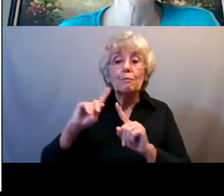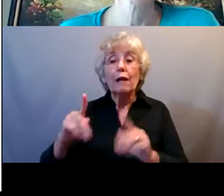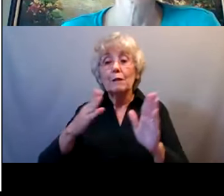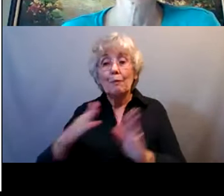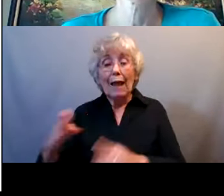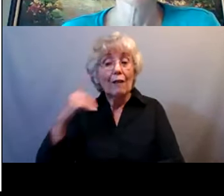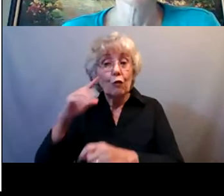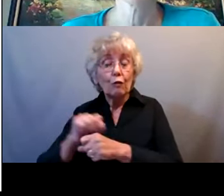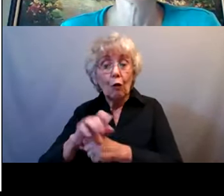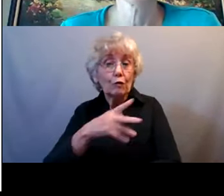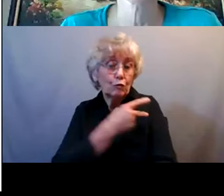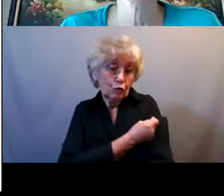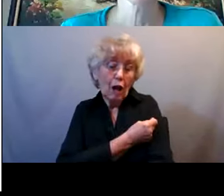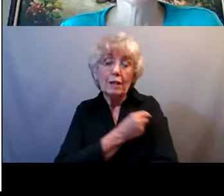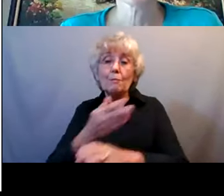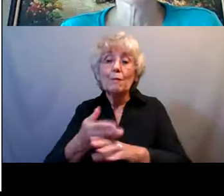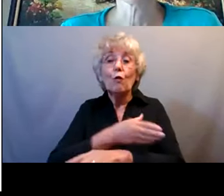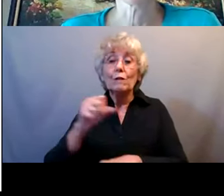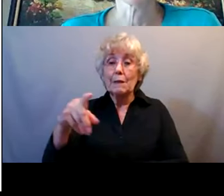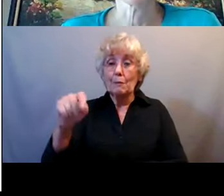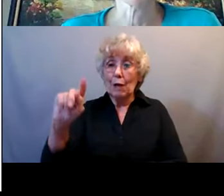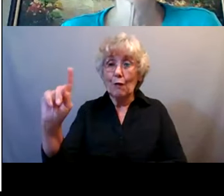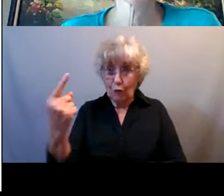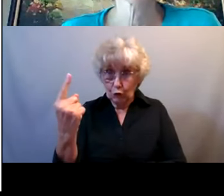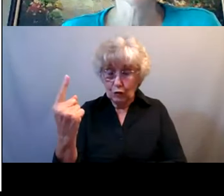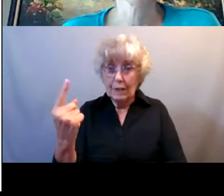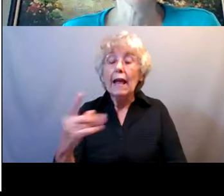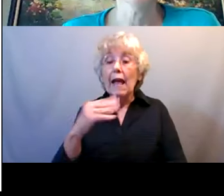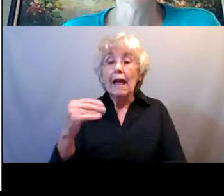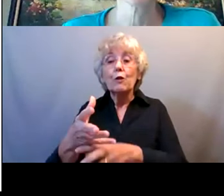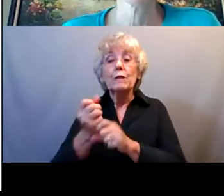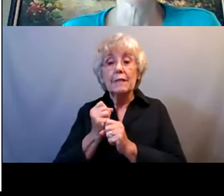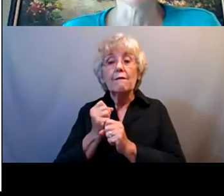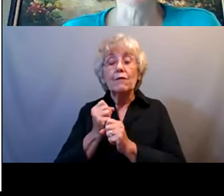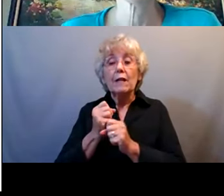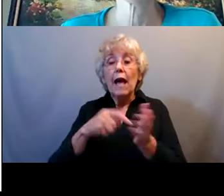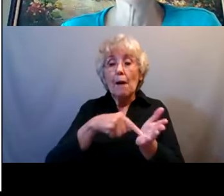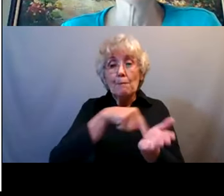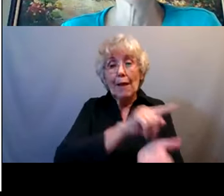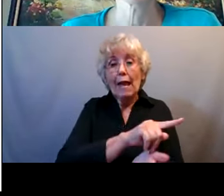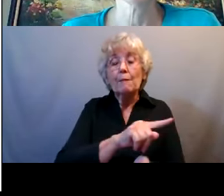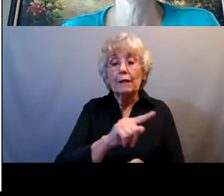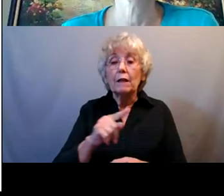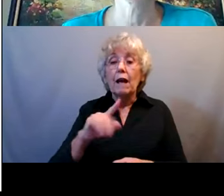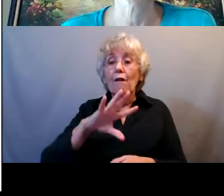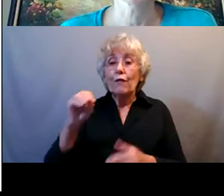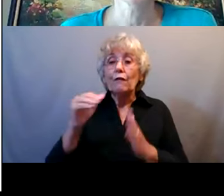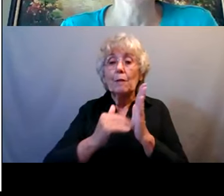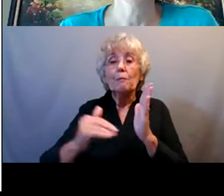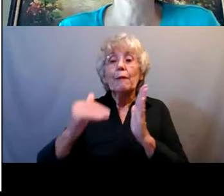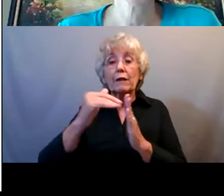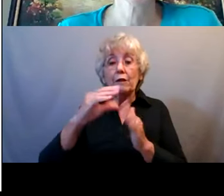September 1st, these have all come in to us. And they received a payment of $50 million